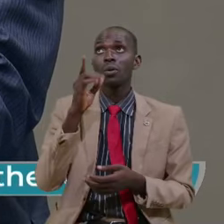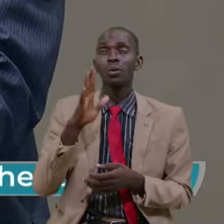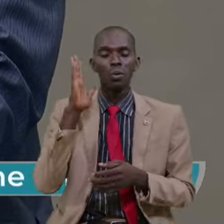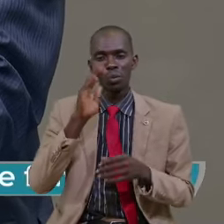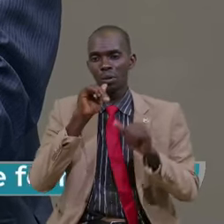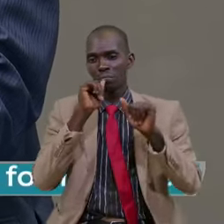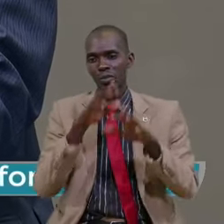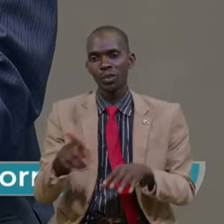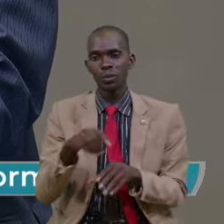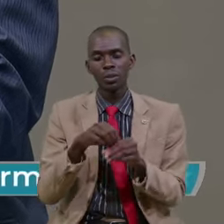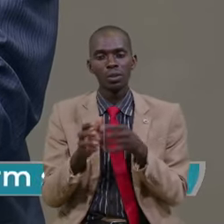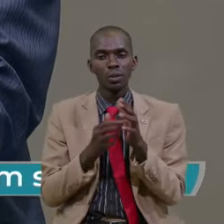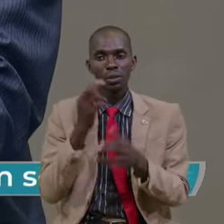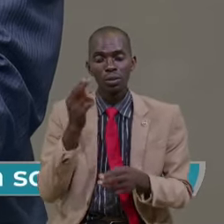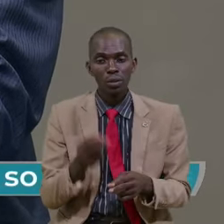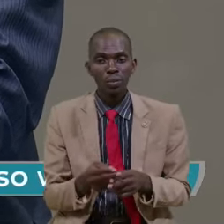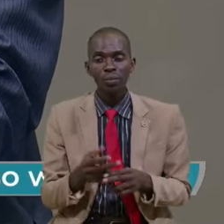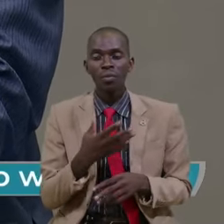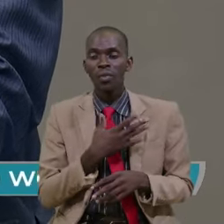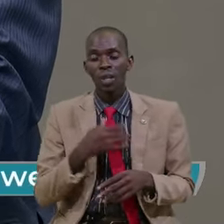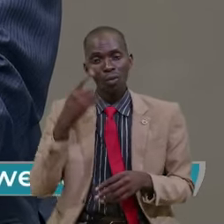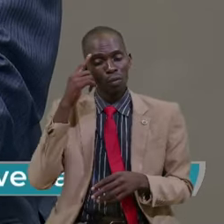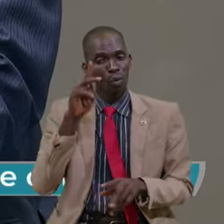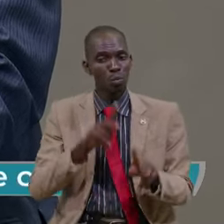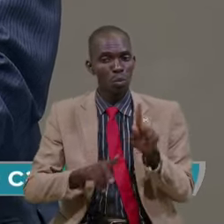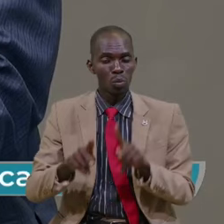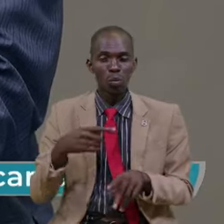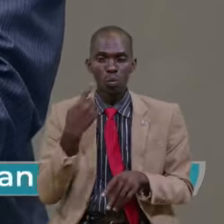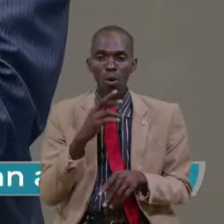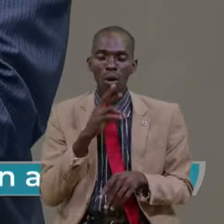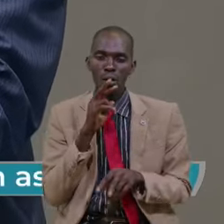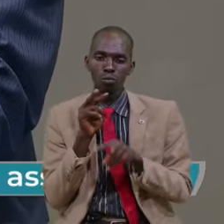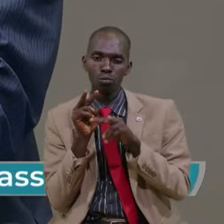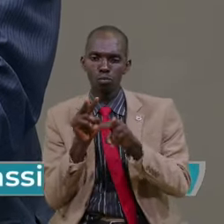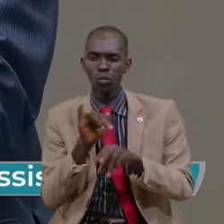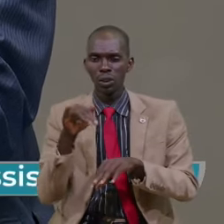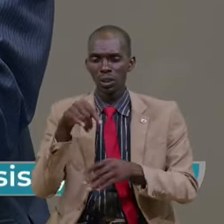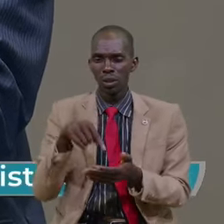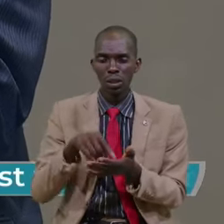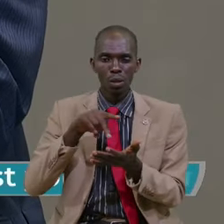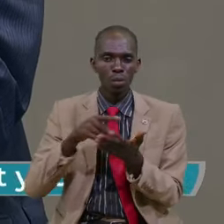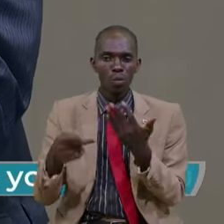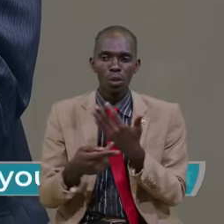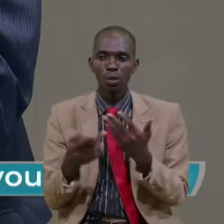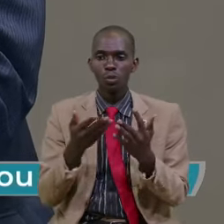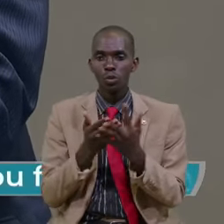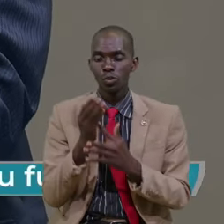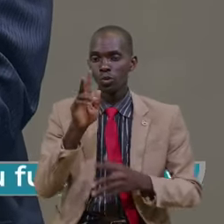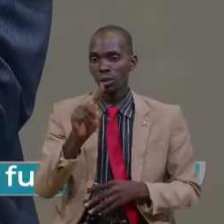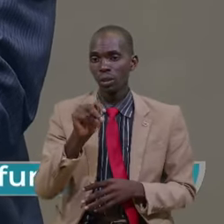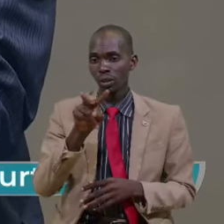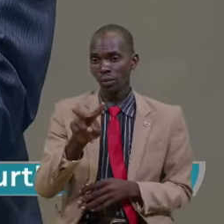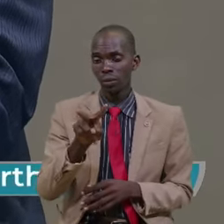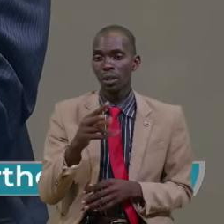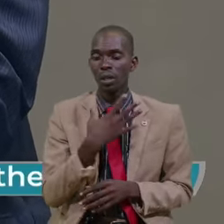the radio or television and you just gave your life to Christ, send